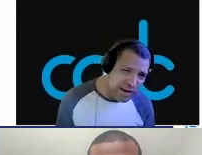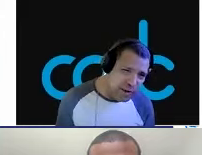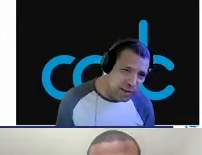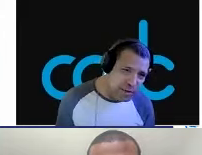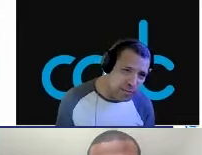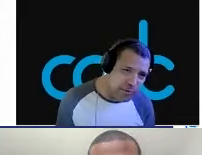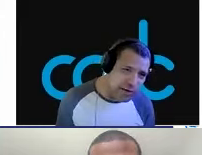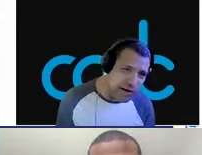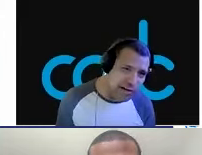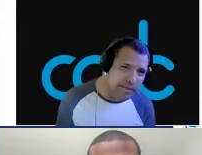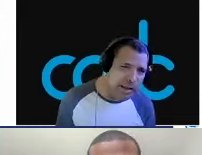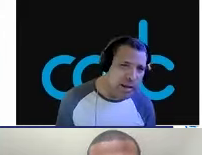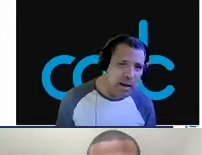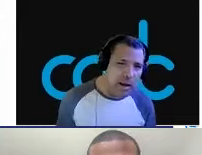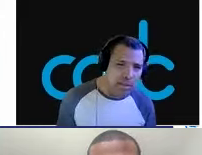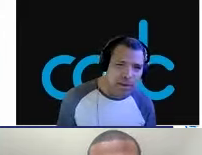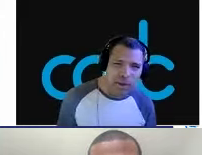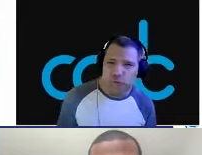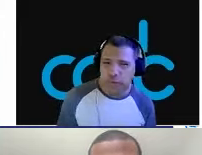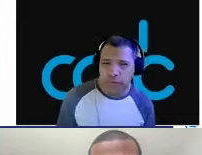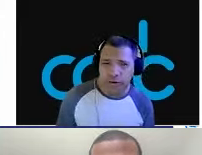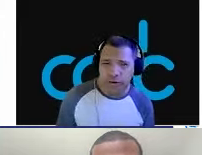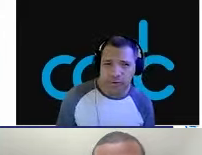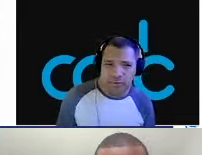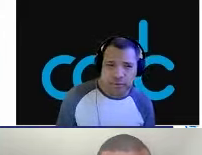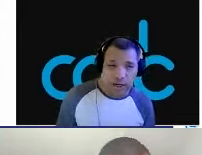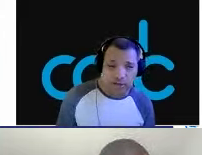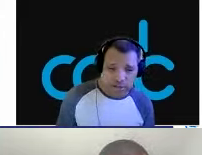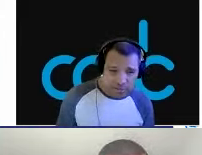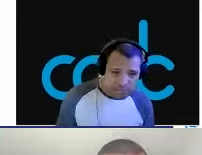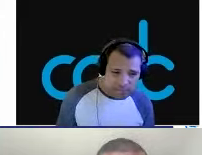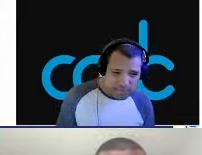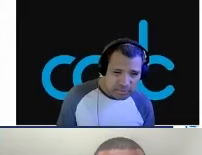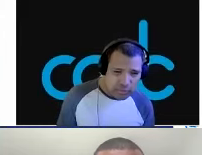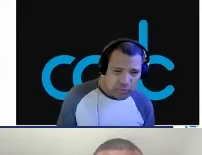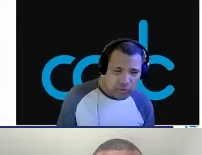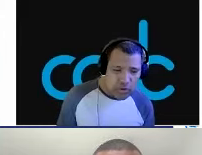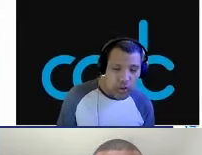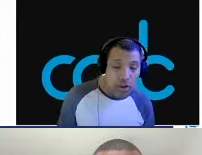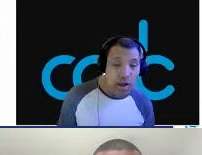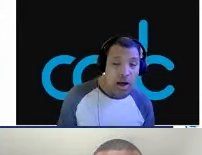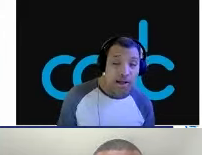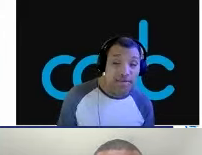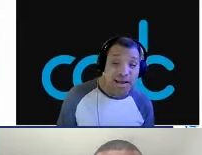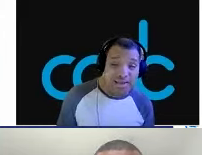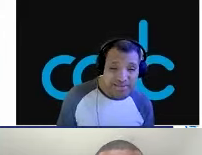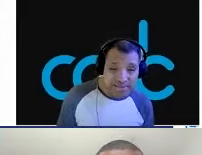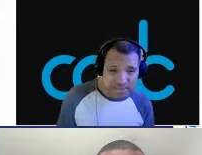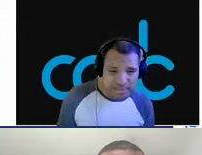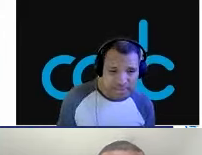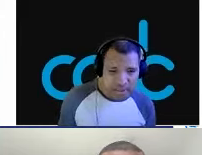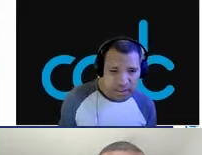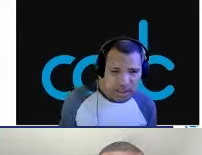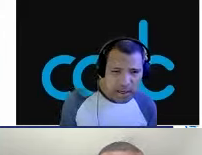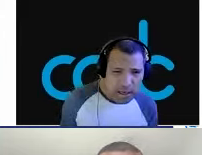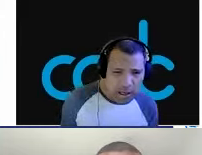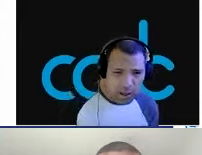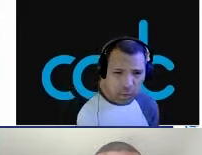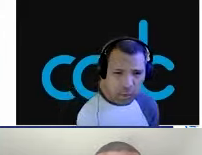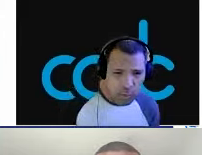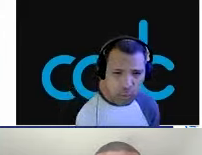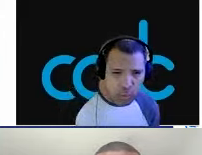use data collection beforehand, because one of our charges is to address